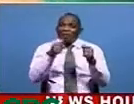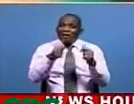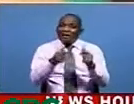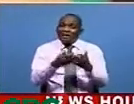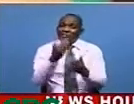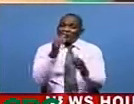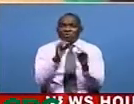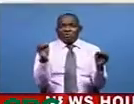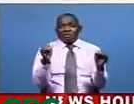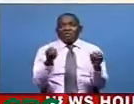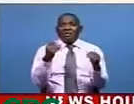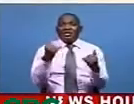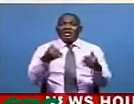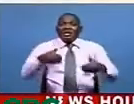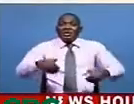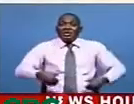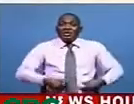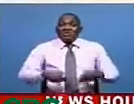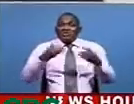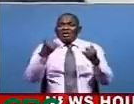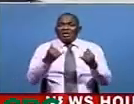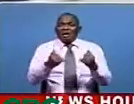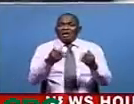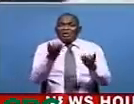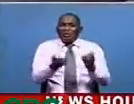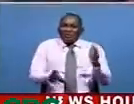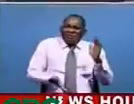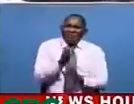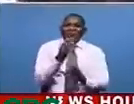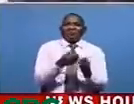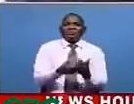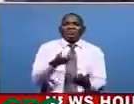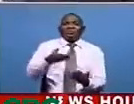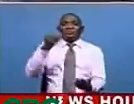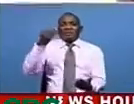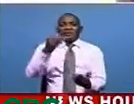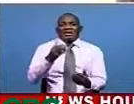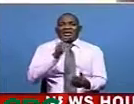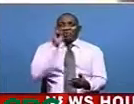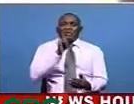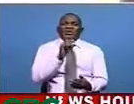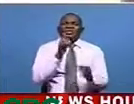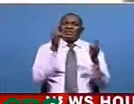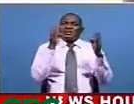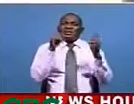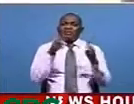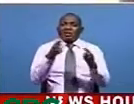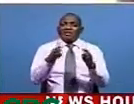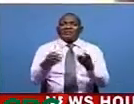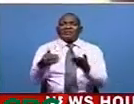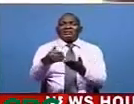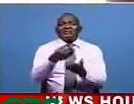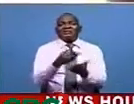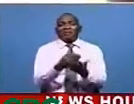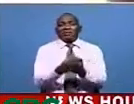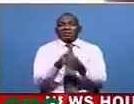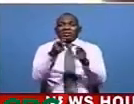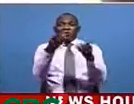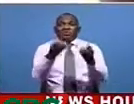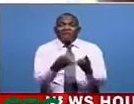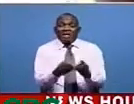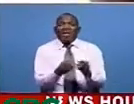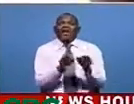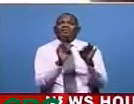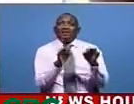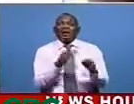which is driving the youth of today into something unattractive and dangerous ventures. If you want to be fair,